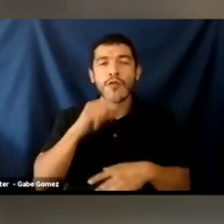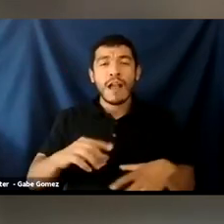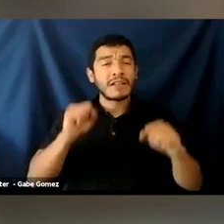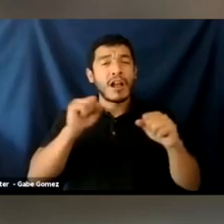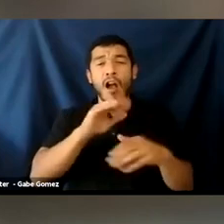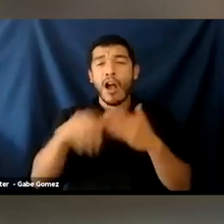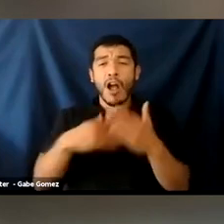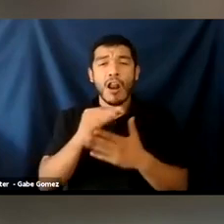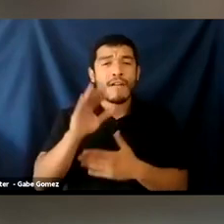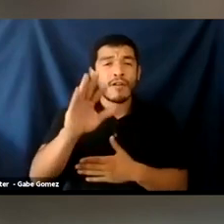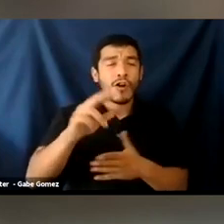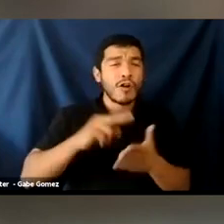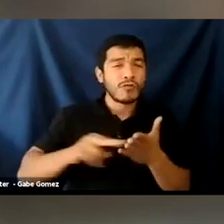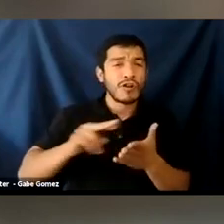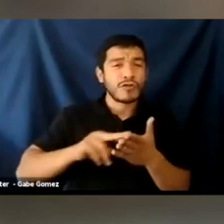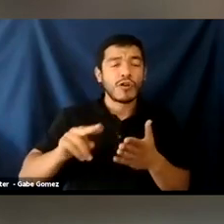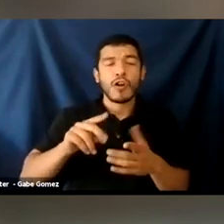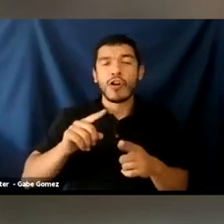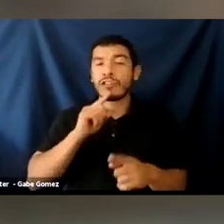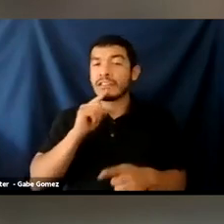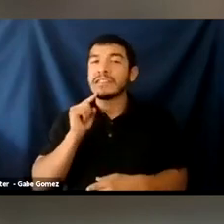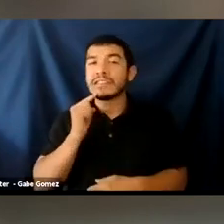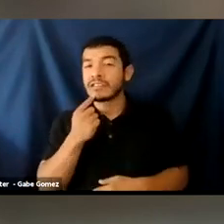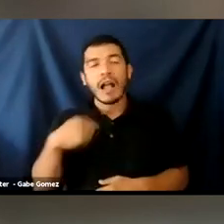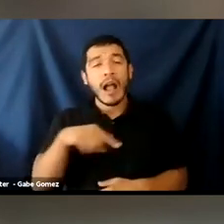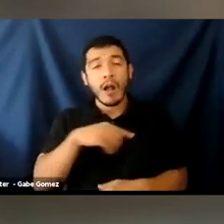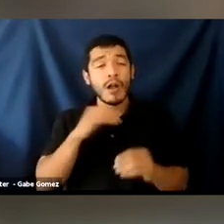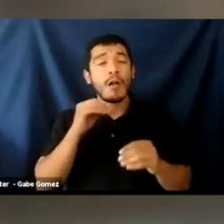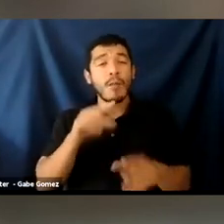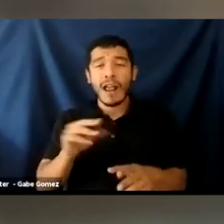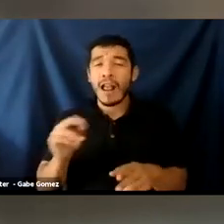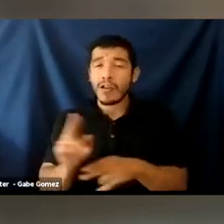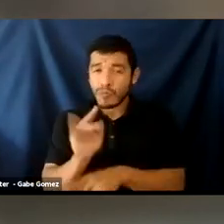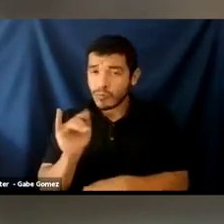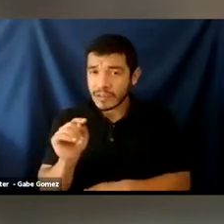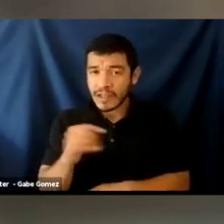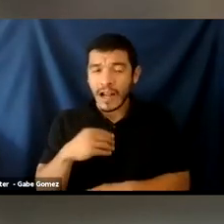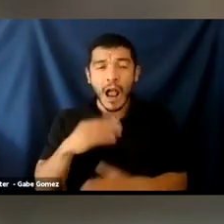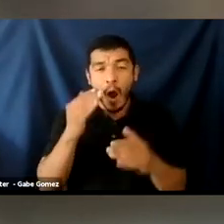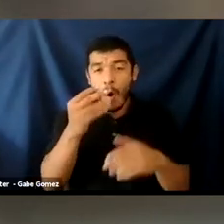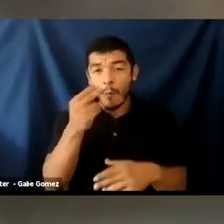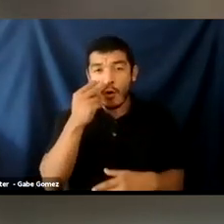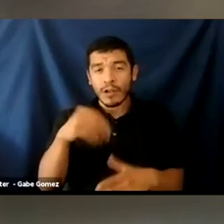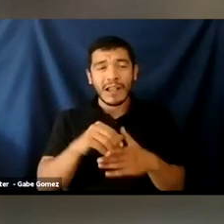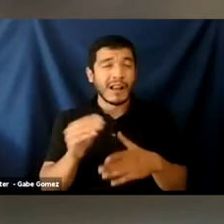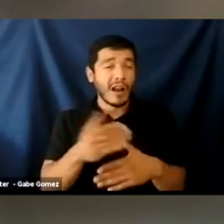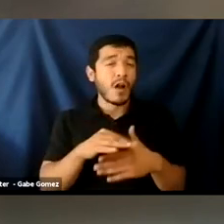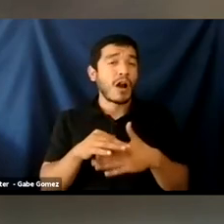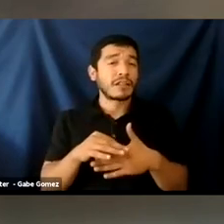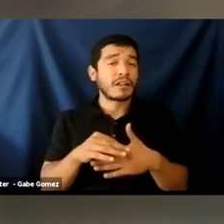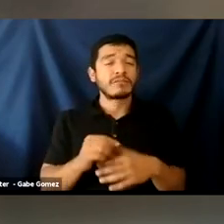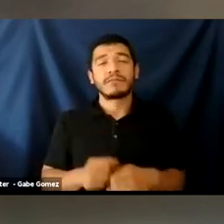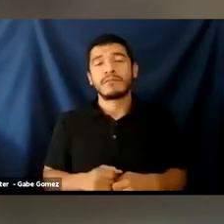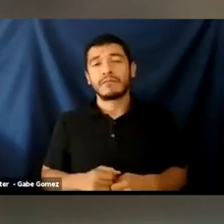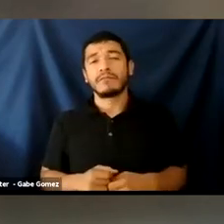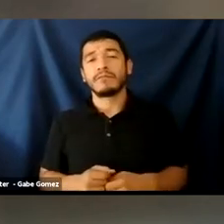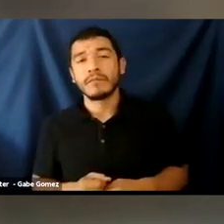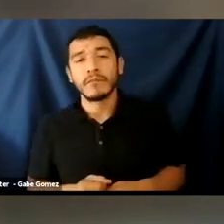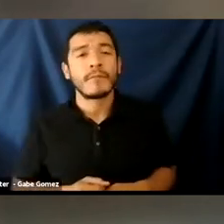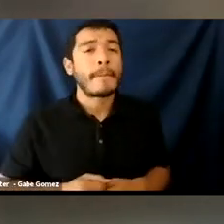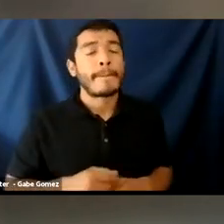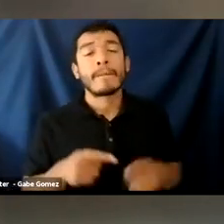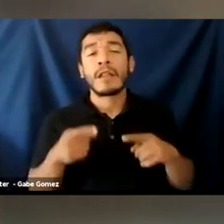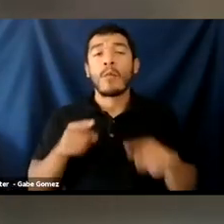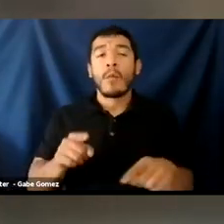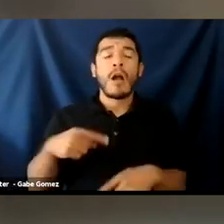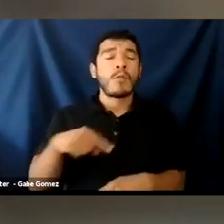your research to heart and we put it into practice. I hope you're seeing that in our content. You know, while there